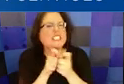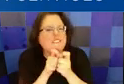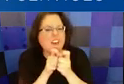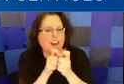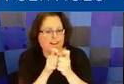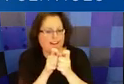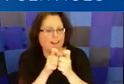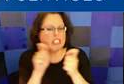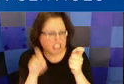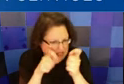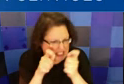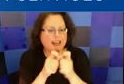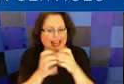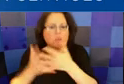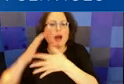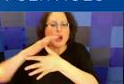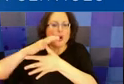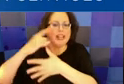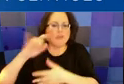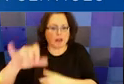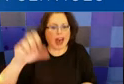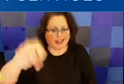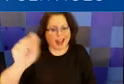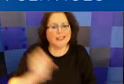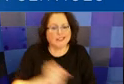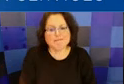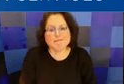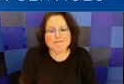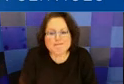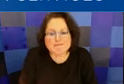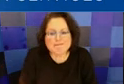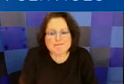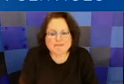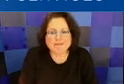something we're going to make a priority to make sure they're accessible.